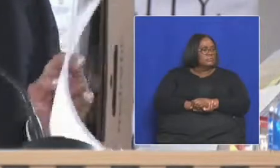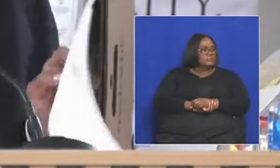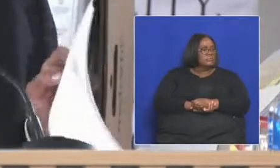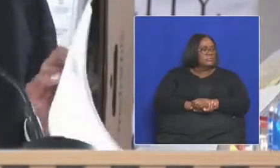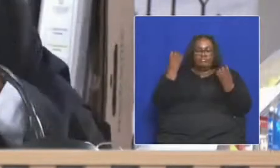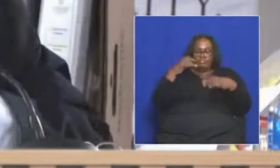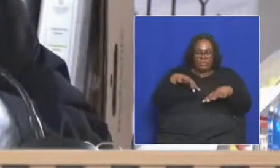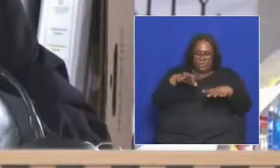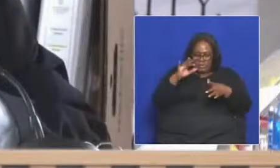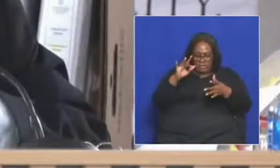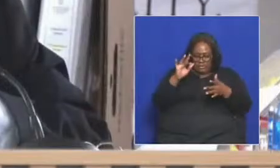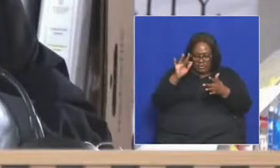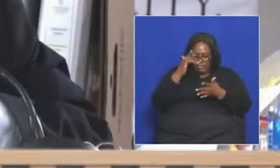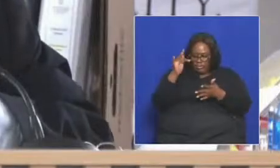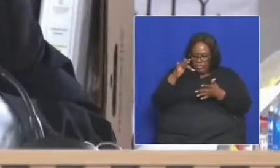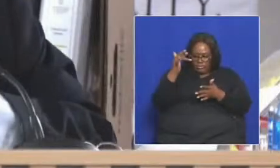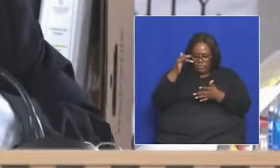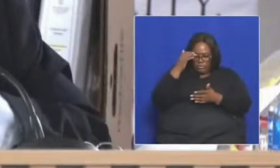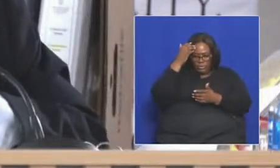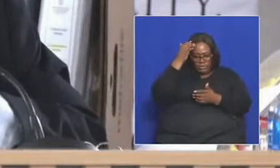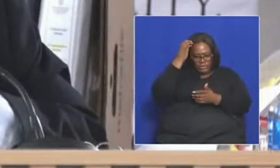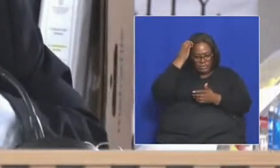I lost my place for a sec.